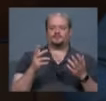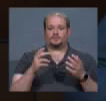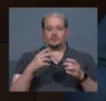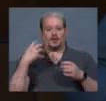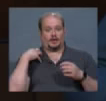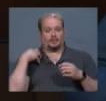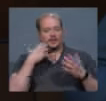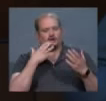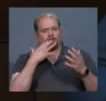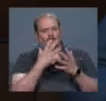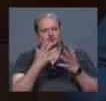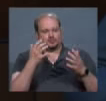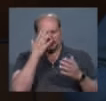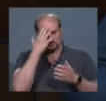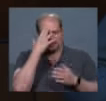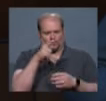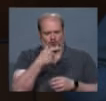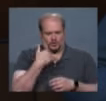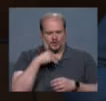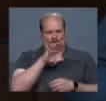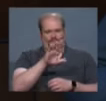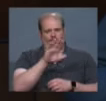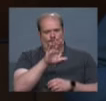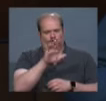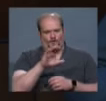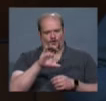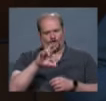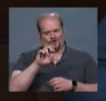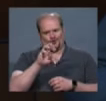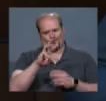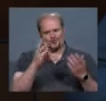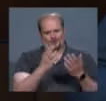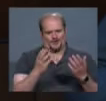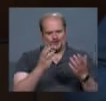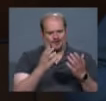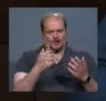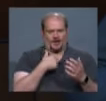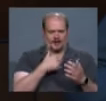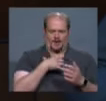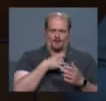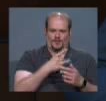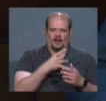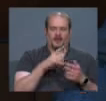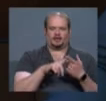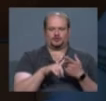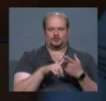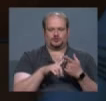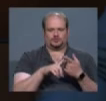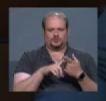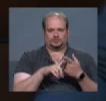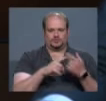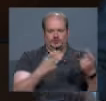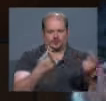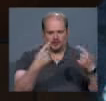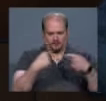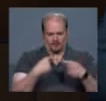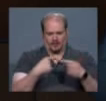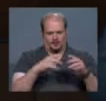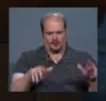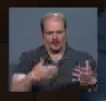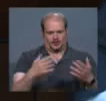Commander, thank you so much, and I know you've got your crew here, and I would like to come down and